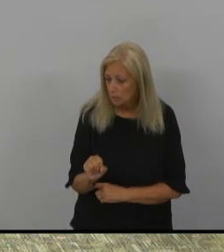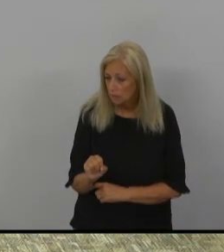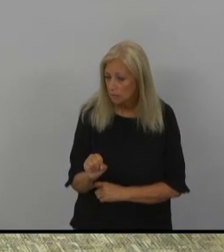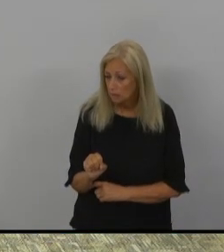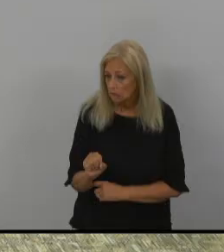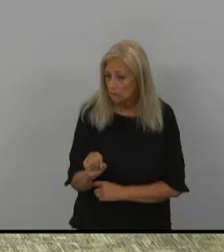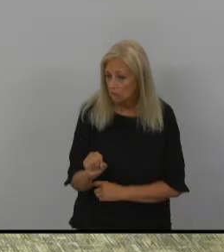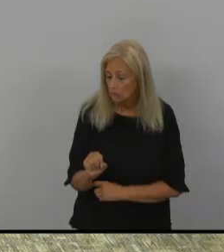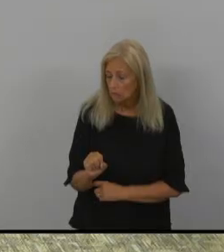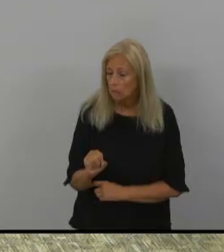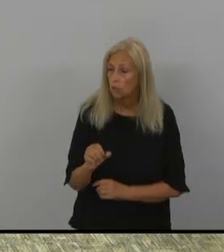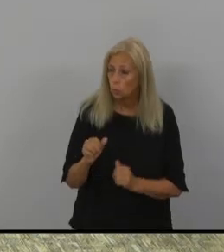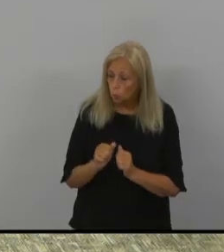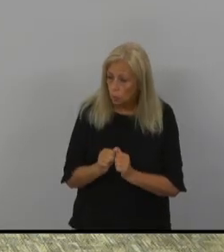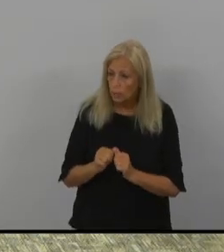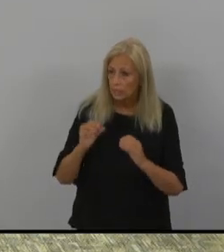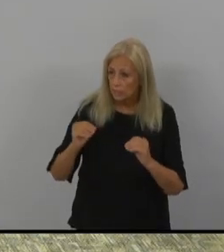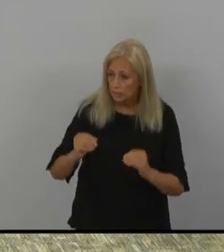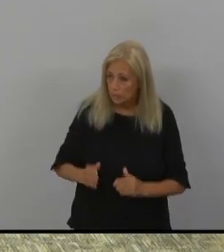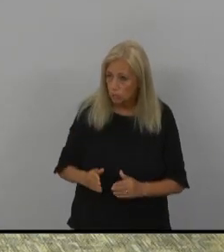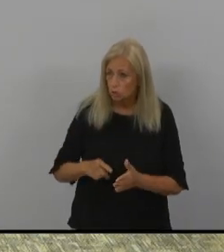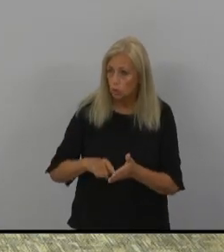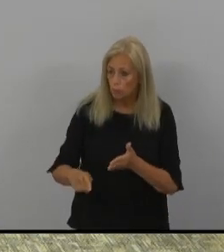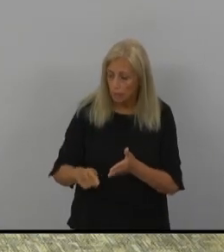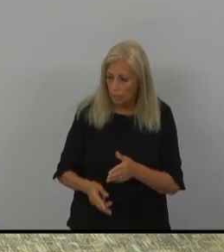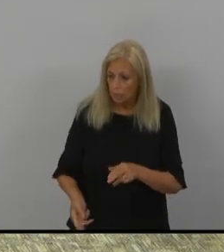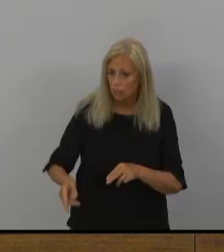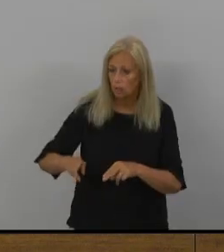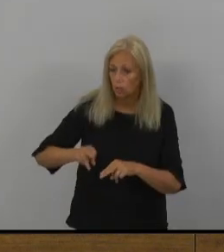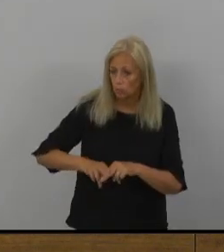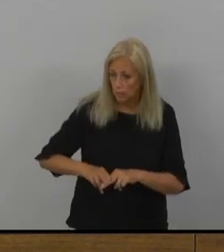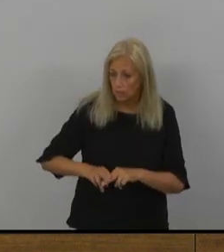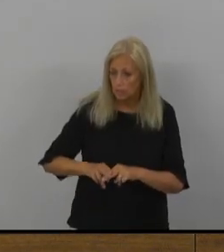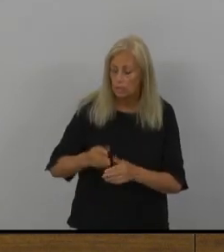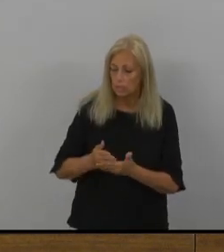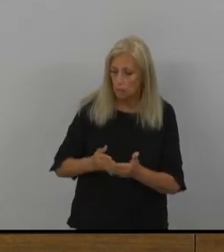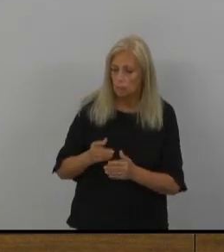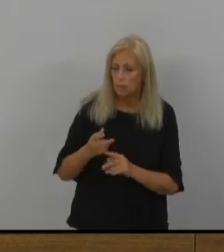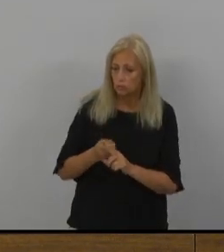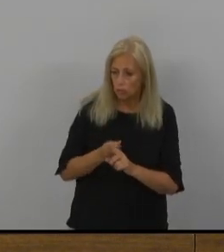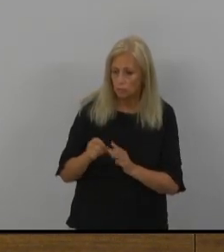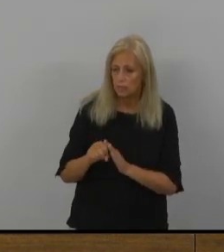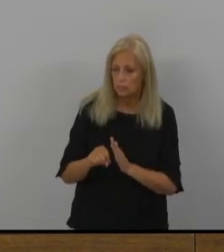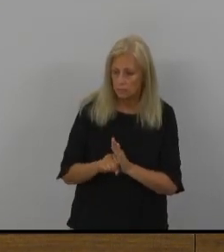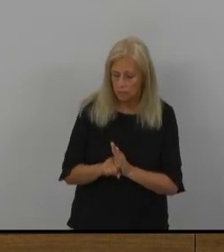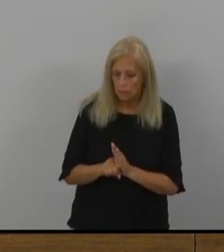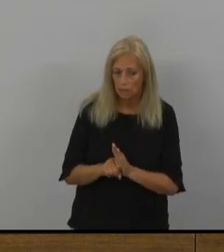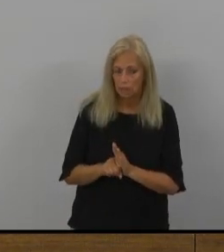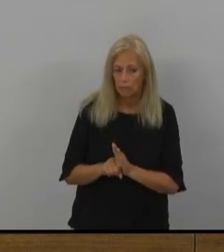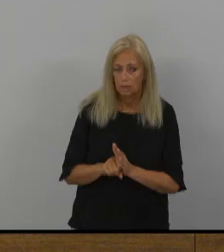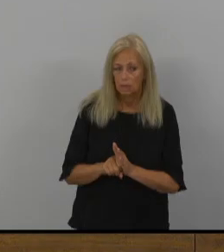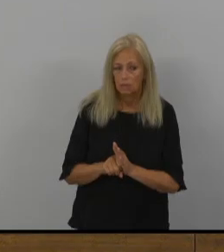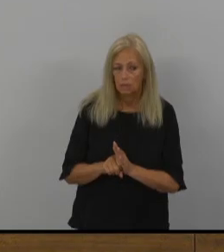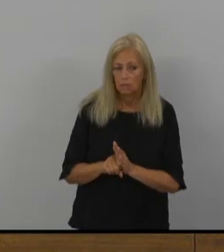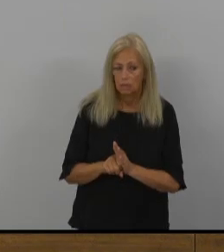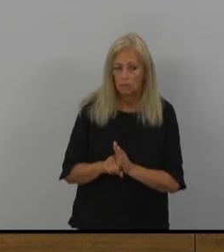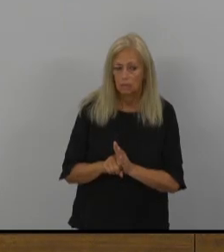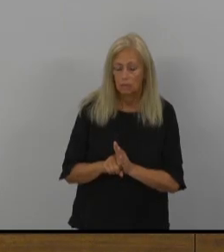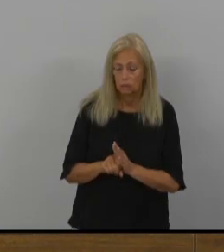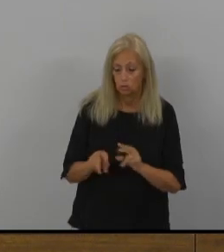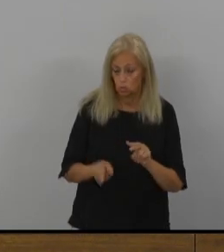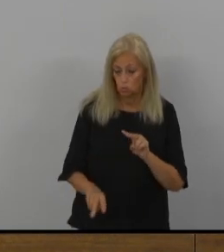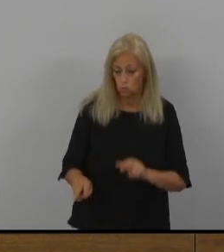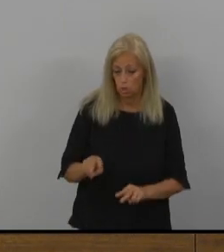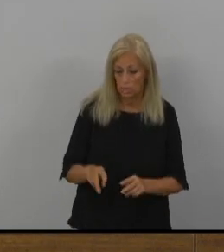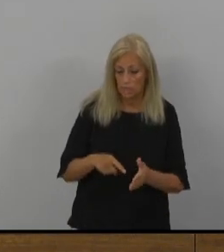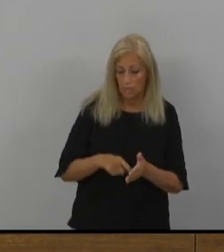the teacher pay raises and some of that being from the state, some of it from us. So looking